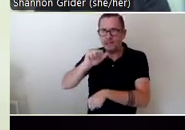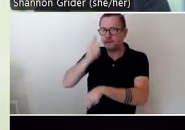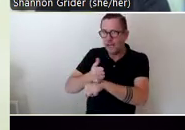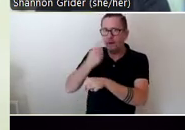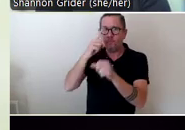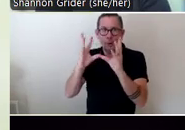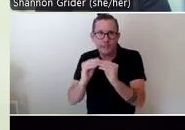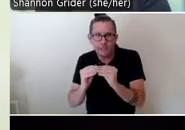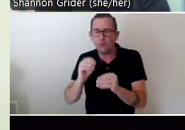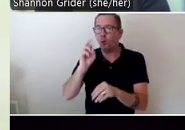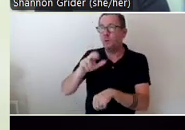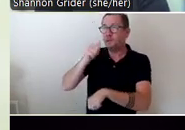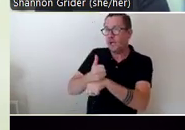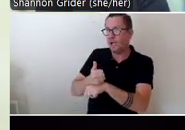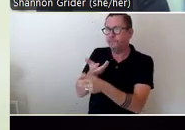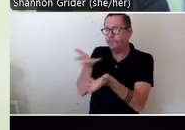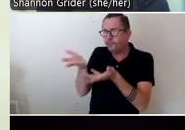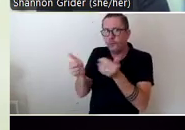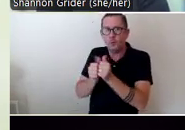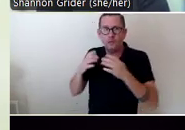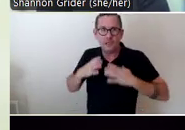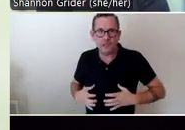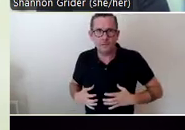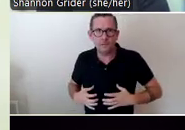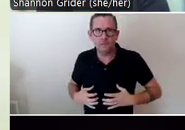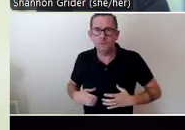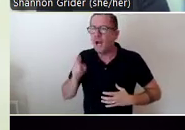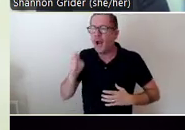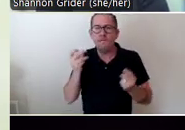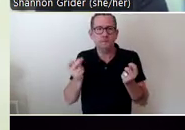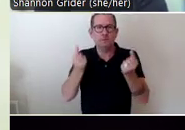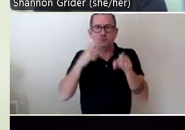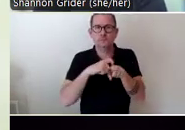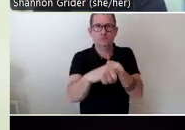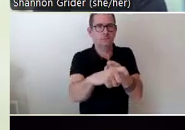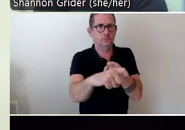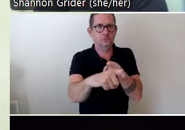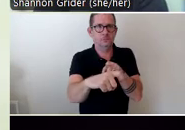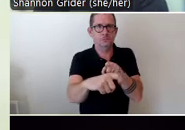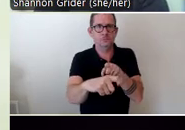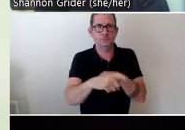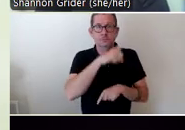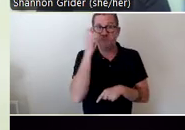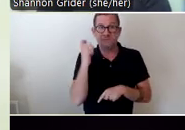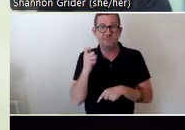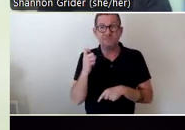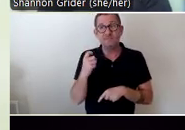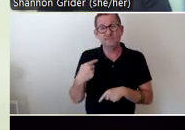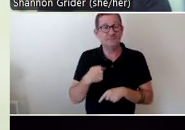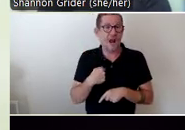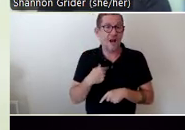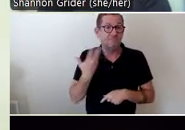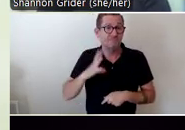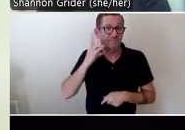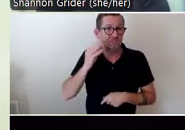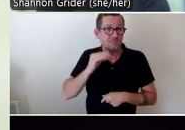and coordination. And there are times that I can't get someone even a couple of weeks out. I have to immediately, as soon as